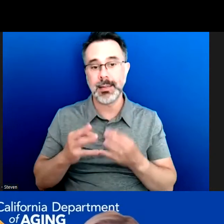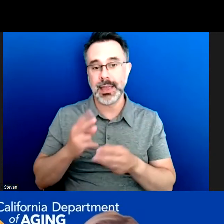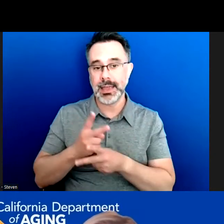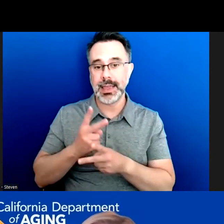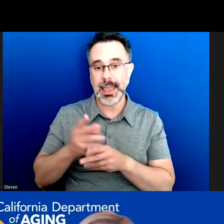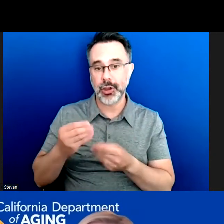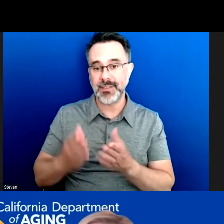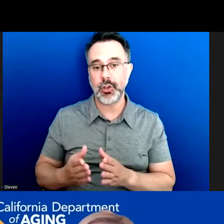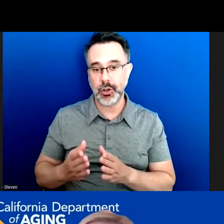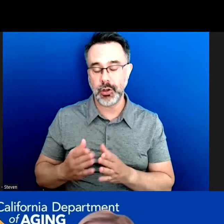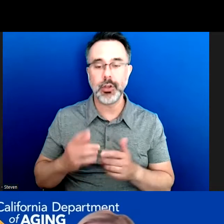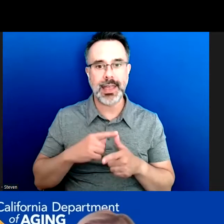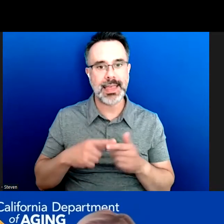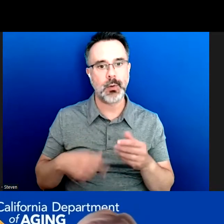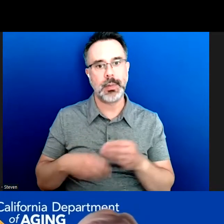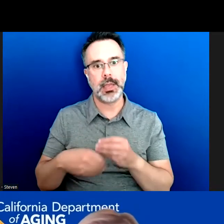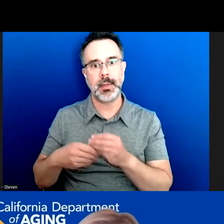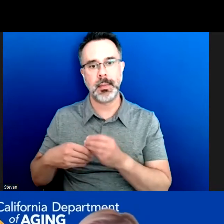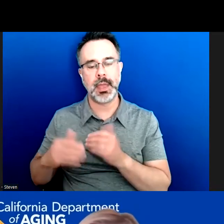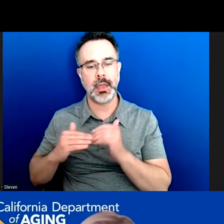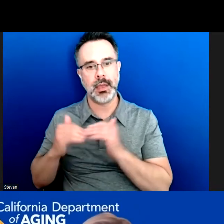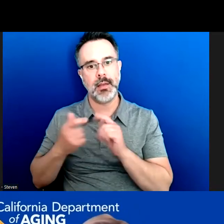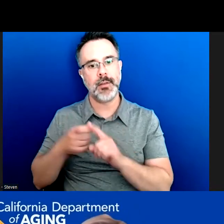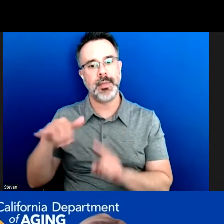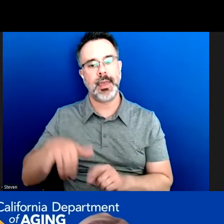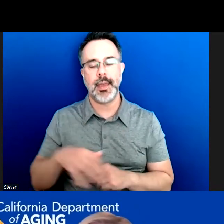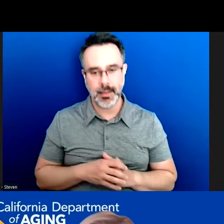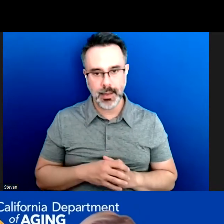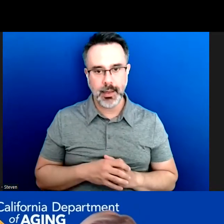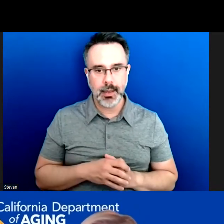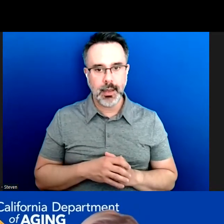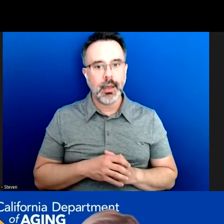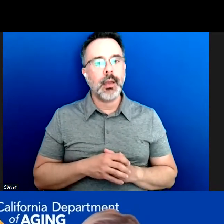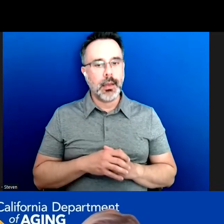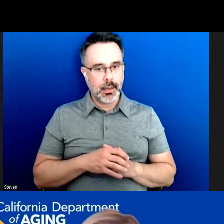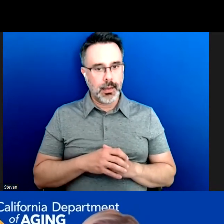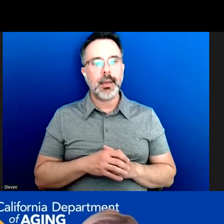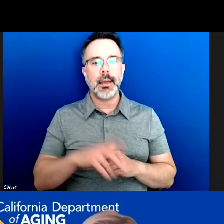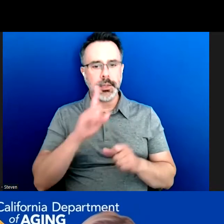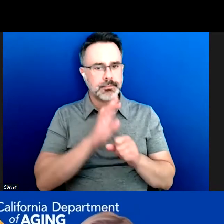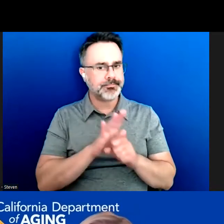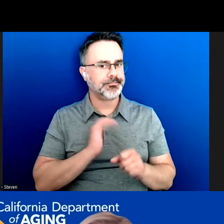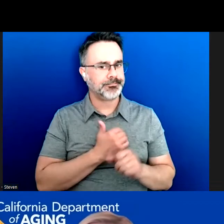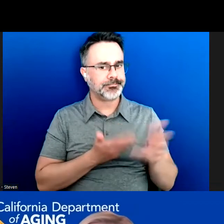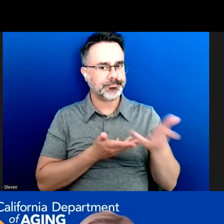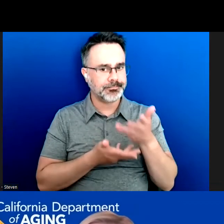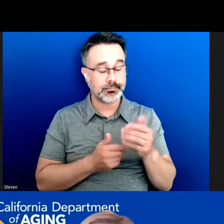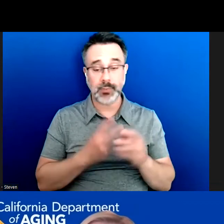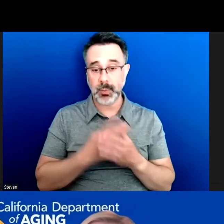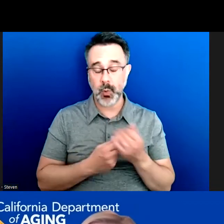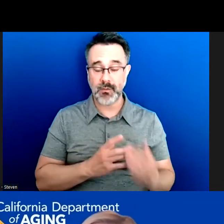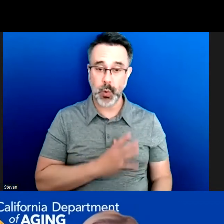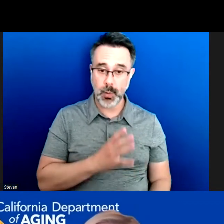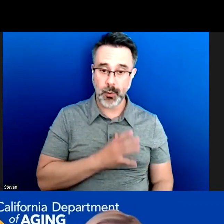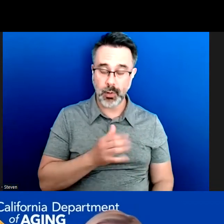there. We renew our commitment to engagement, formal and informal engagement. We will make